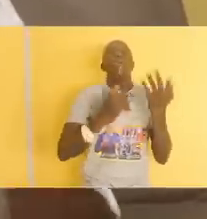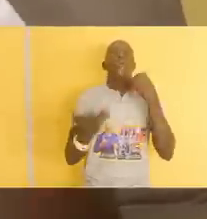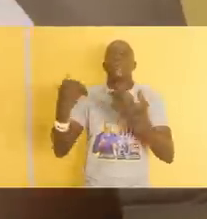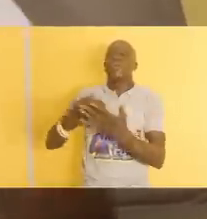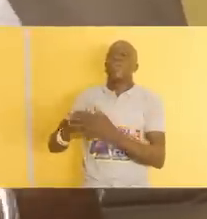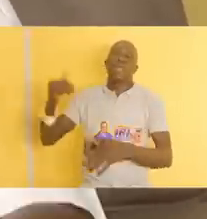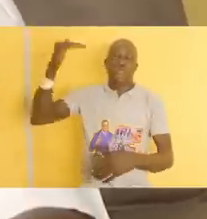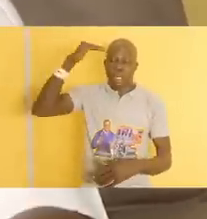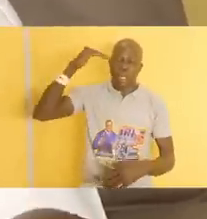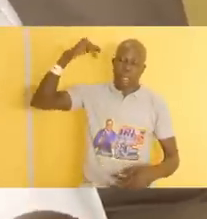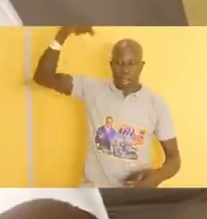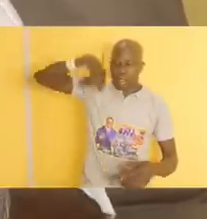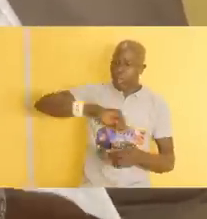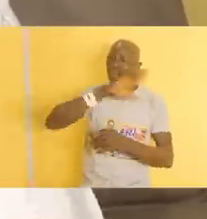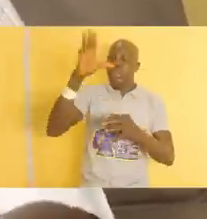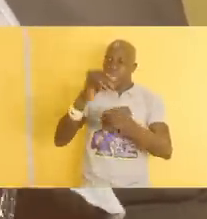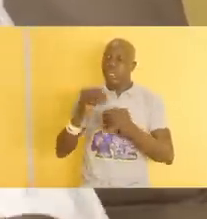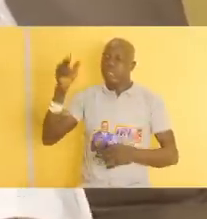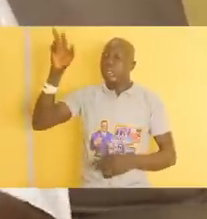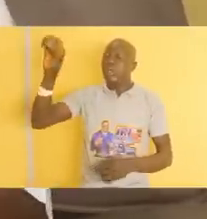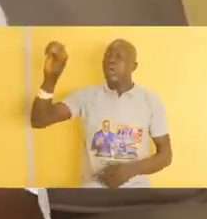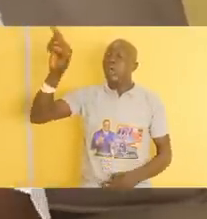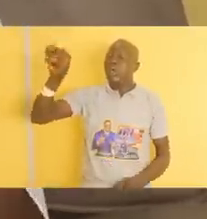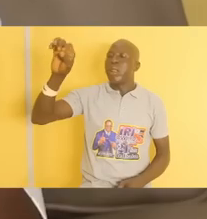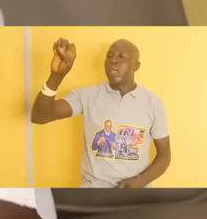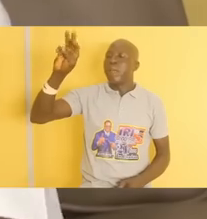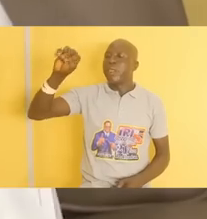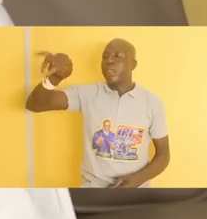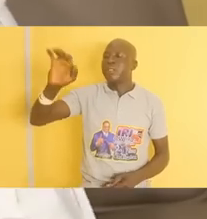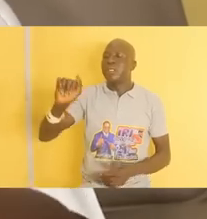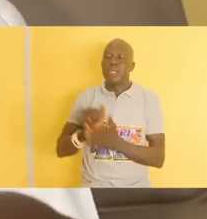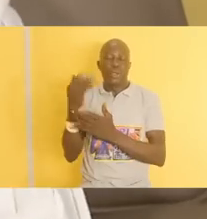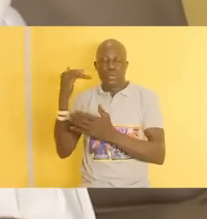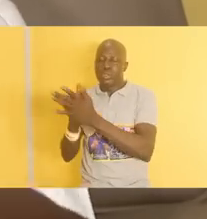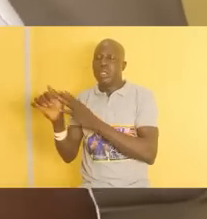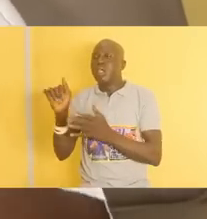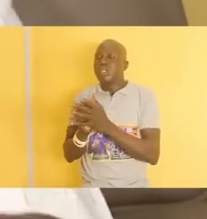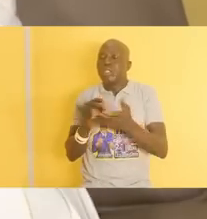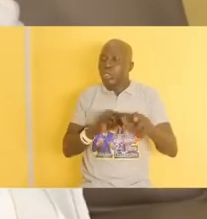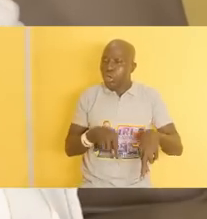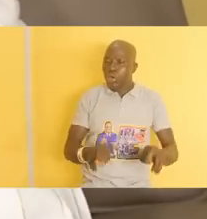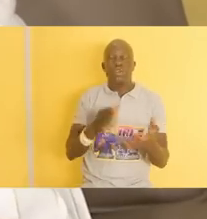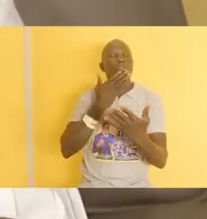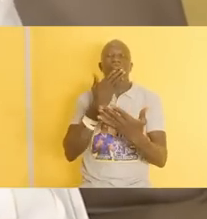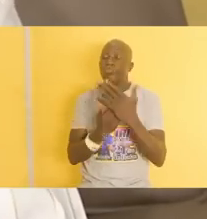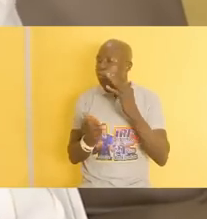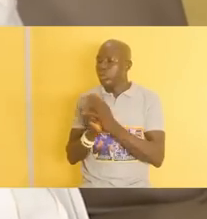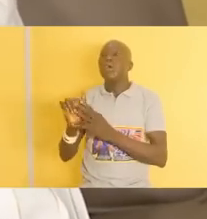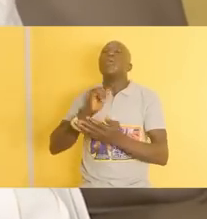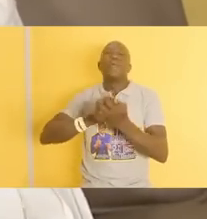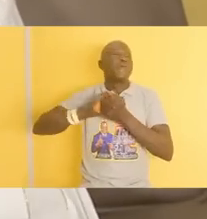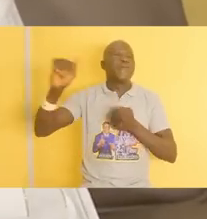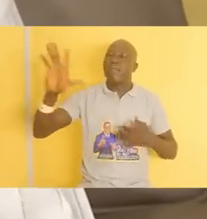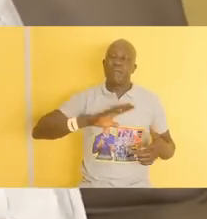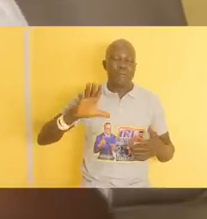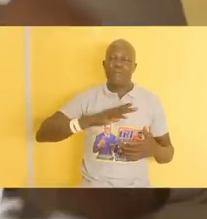the door emeji. Once you get it. Wa ba o ko to ma gbe wa church. No fair. Or na yet it dara. We have to start go.